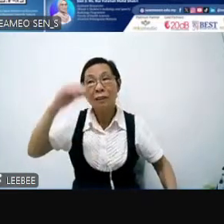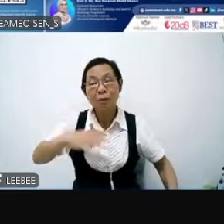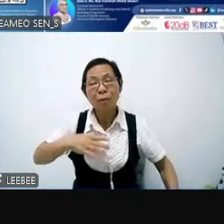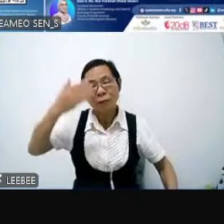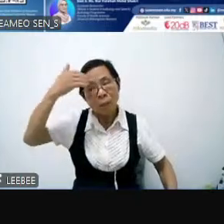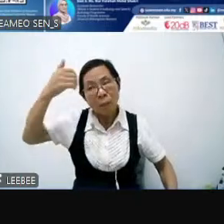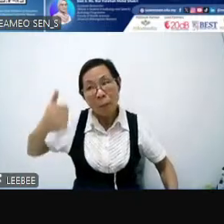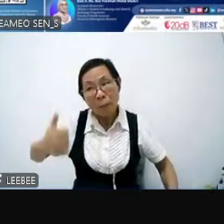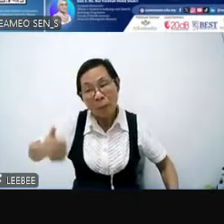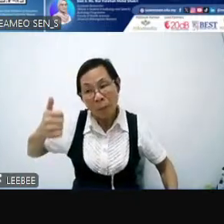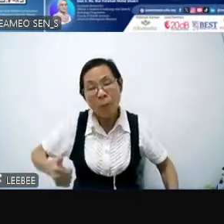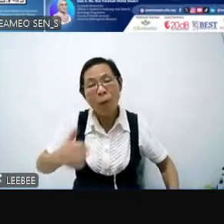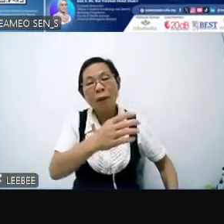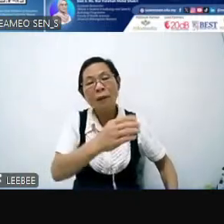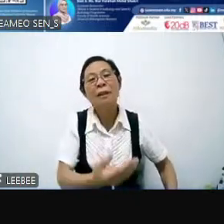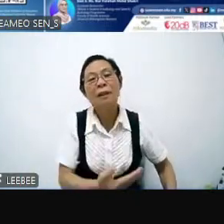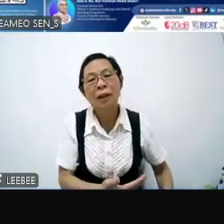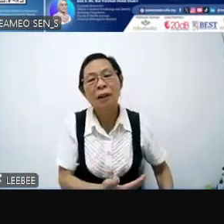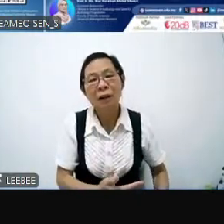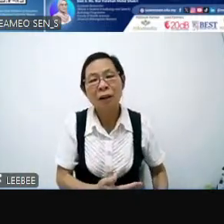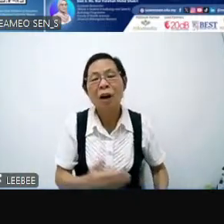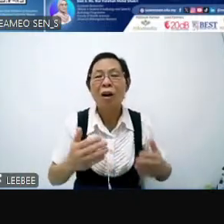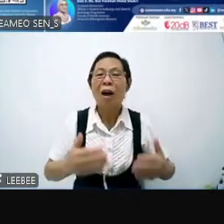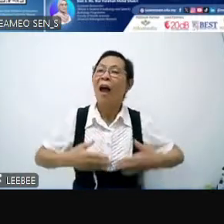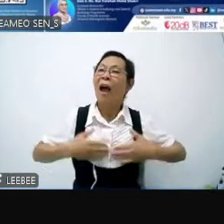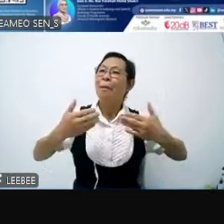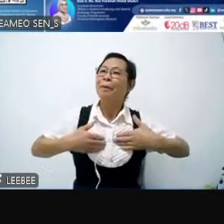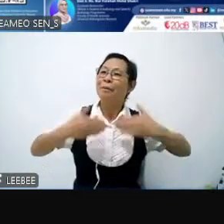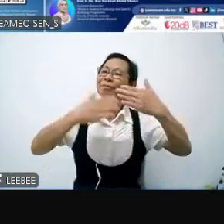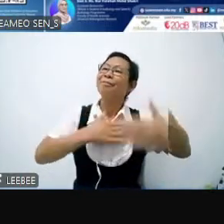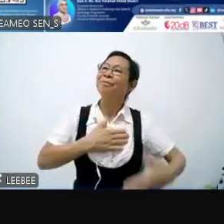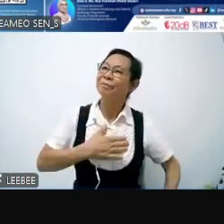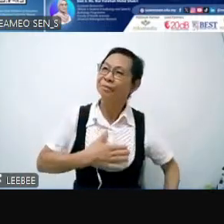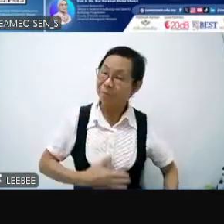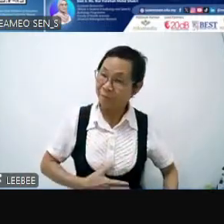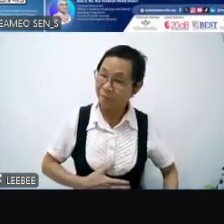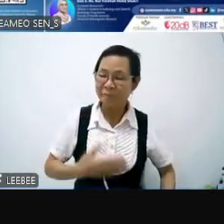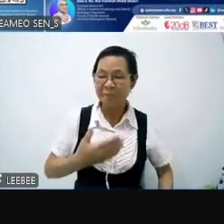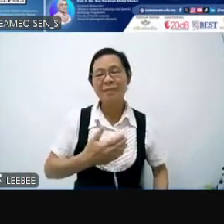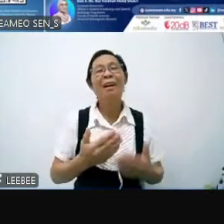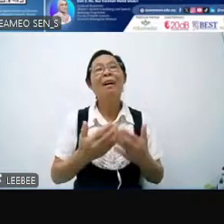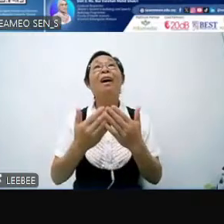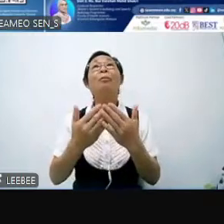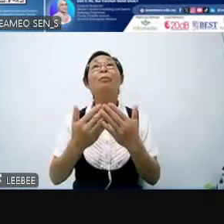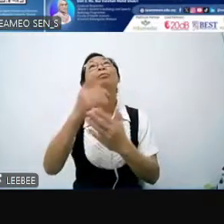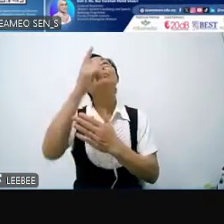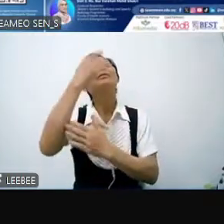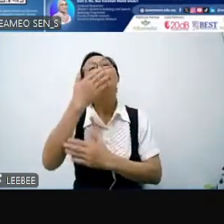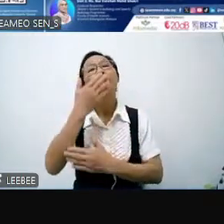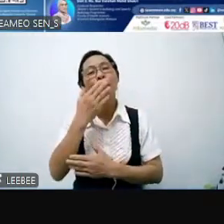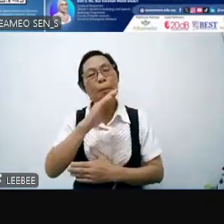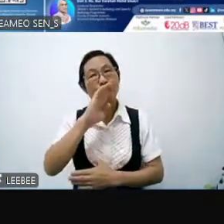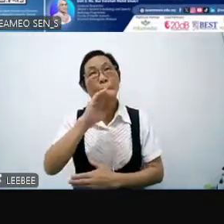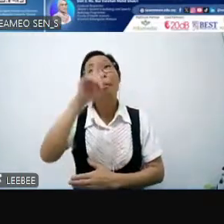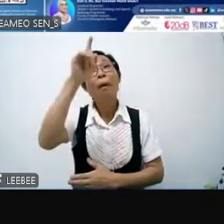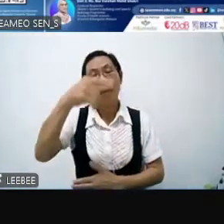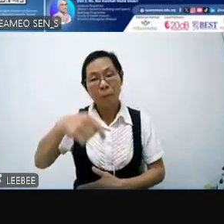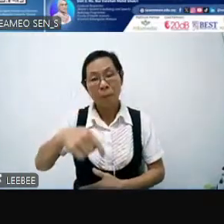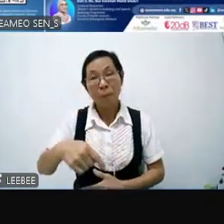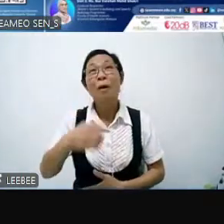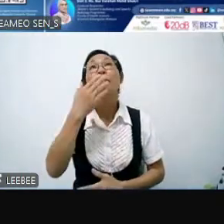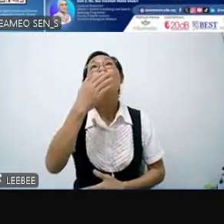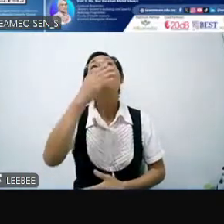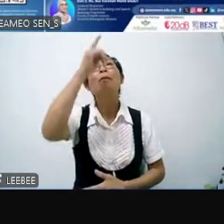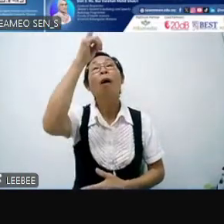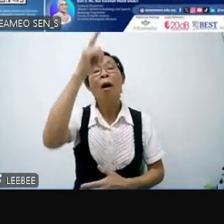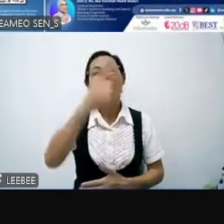warahmatullahi ta'ala wabarakatuh and very warm greetings. Alhamdulillah, I'm most grateful to Allah subhanahu wa ta'ala, the